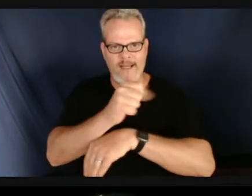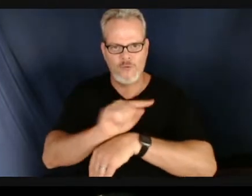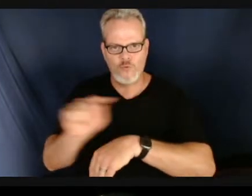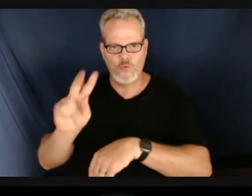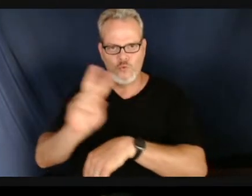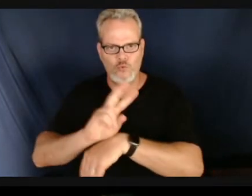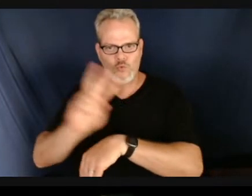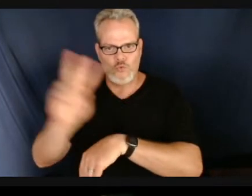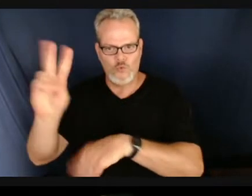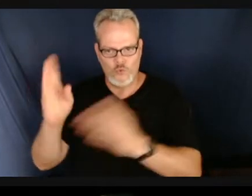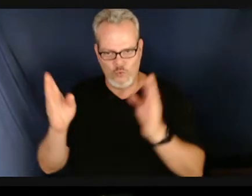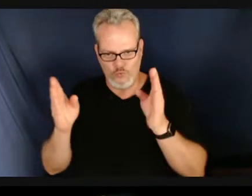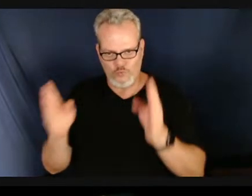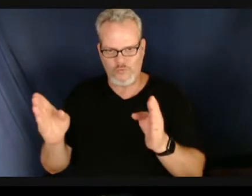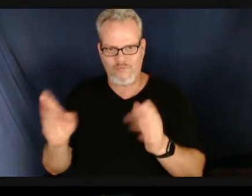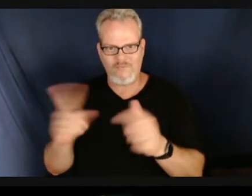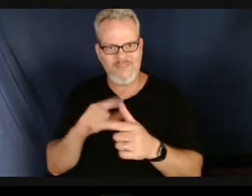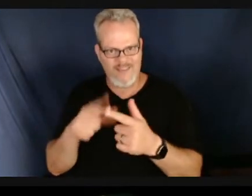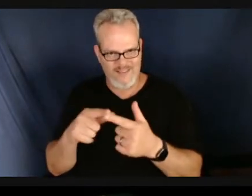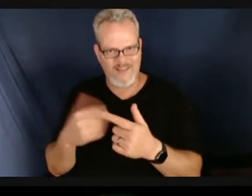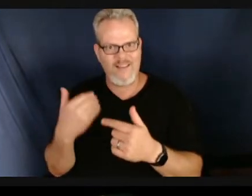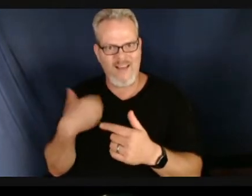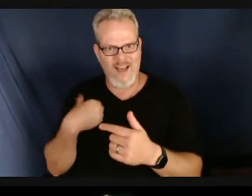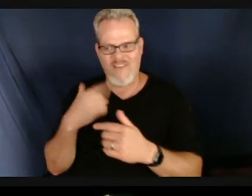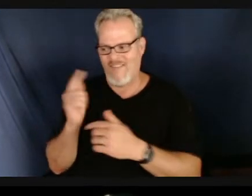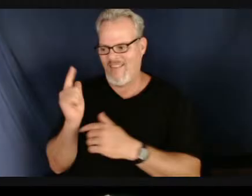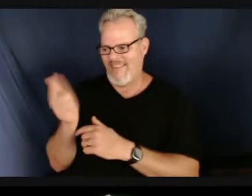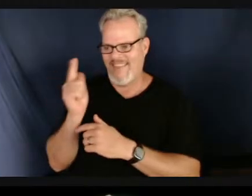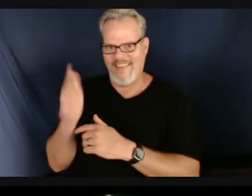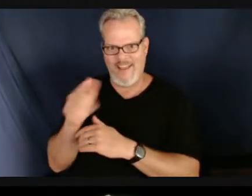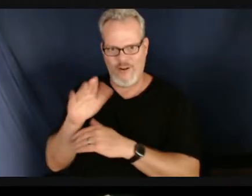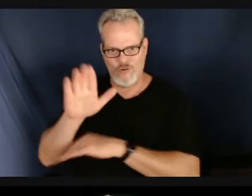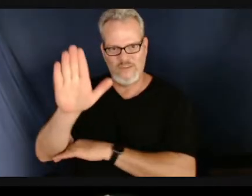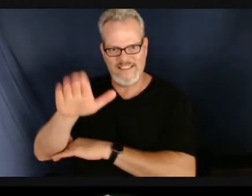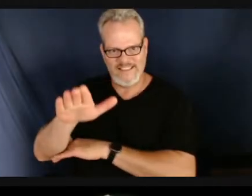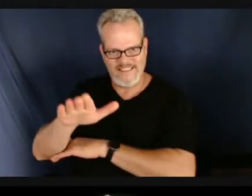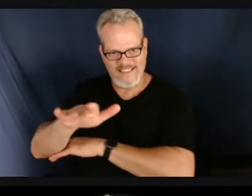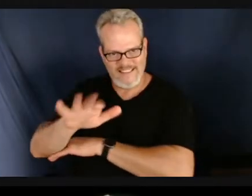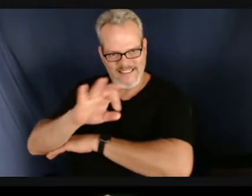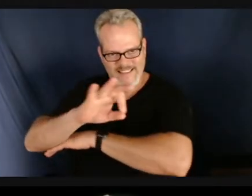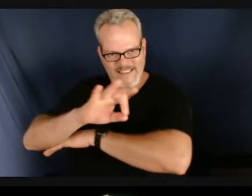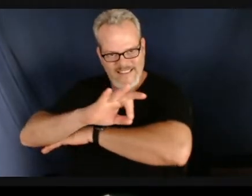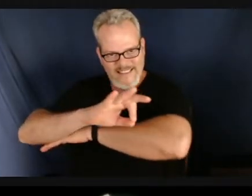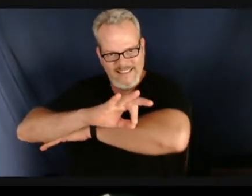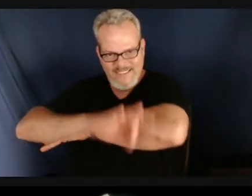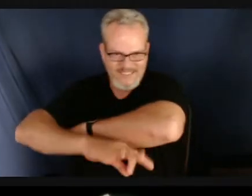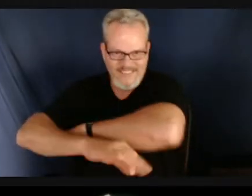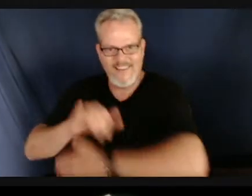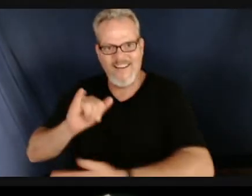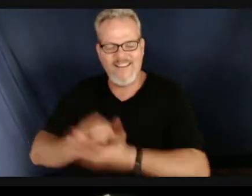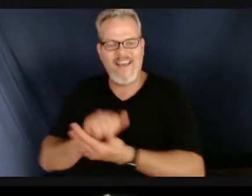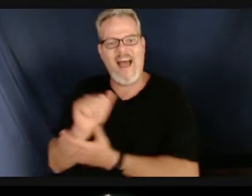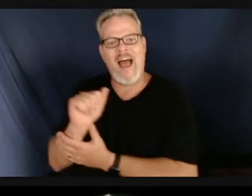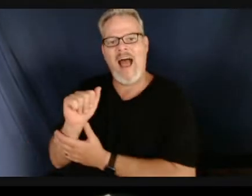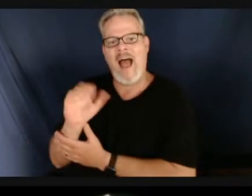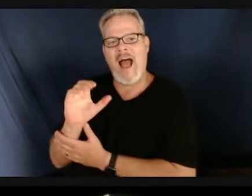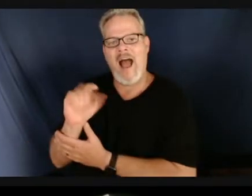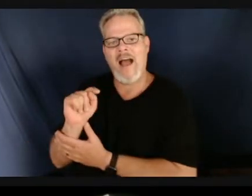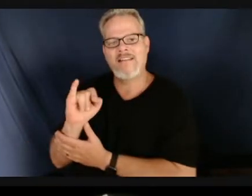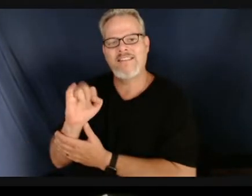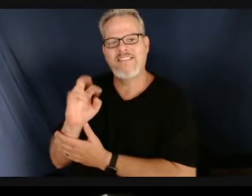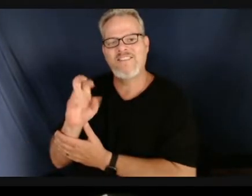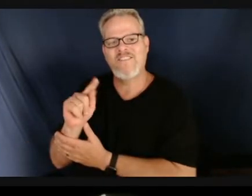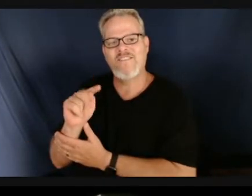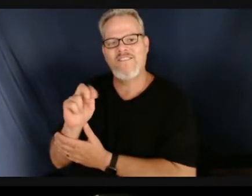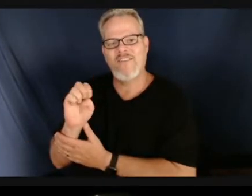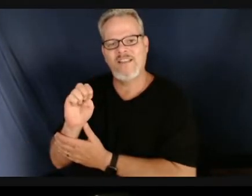believe there's a part of it that goes later into the evening as well, the Activate Puna block party, so to speak. And